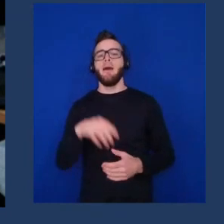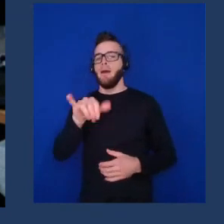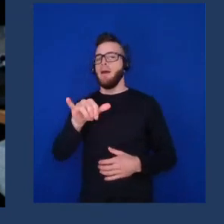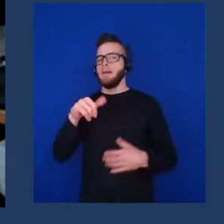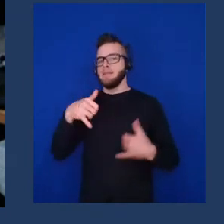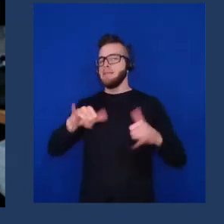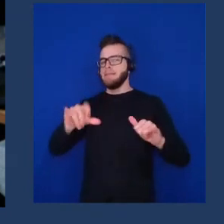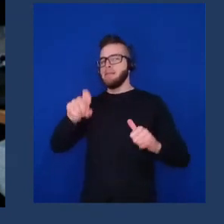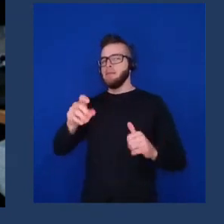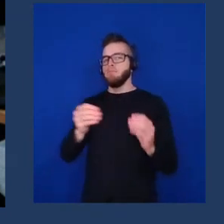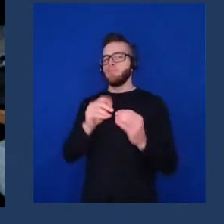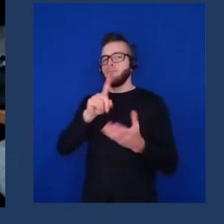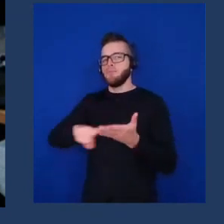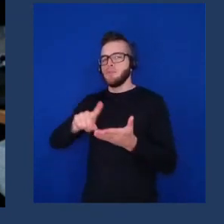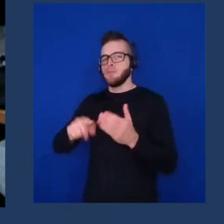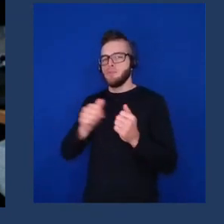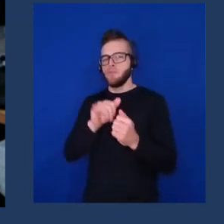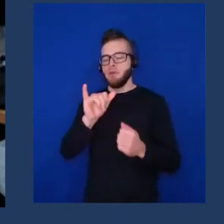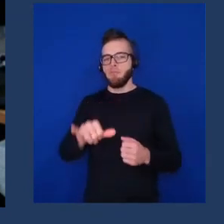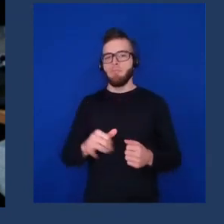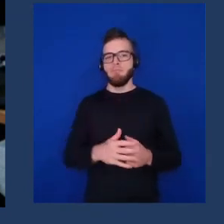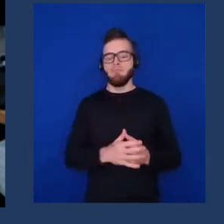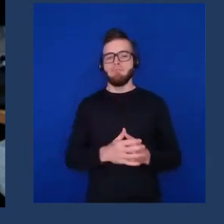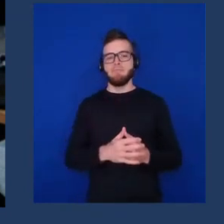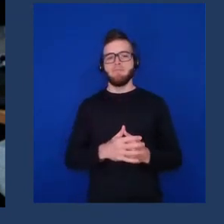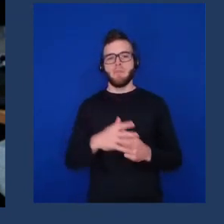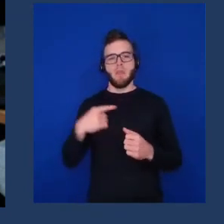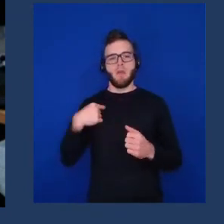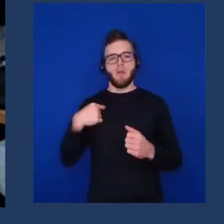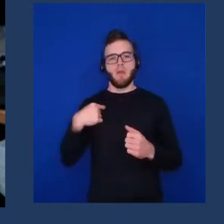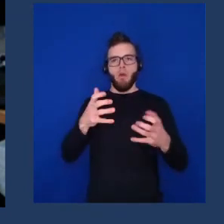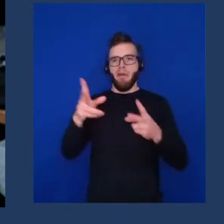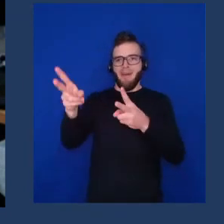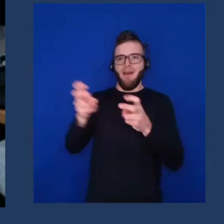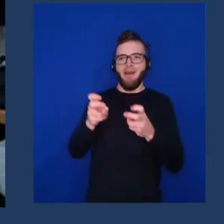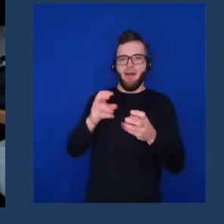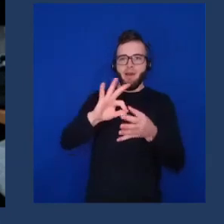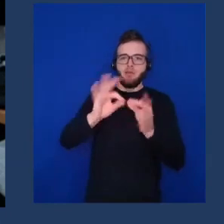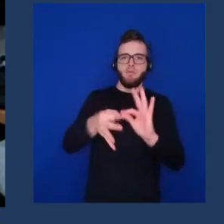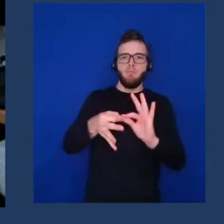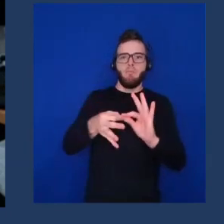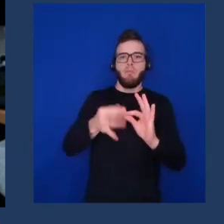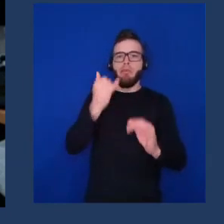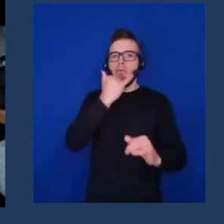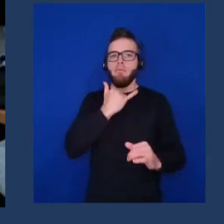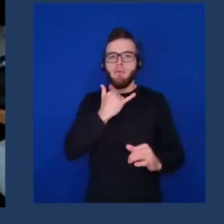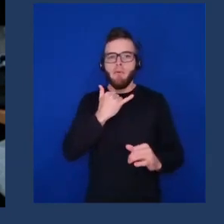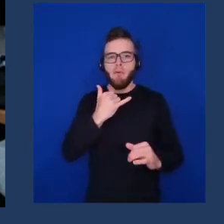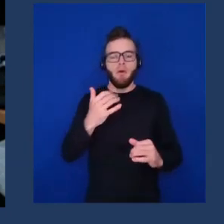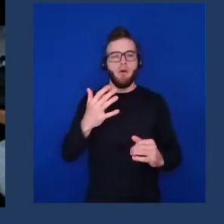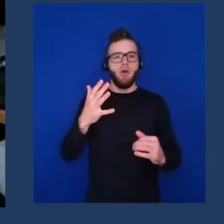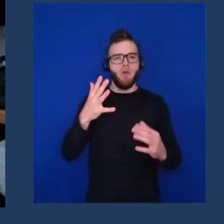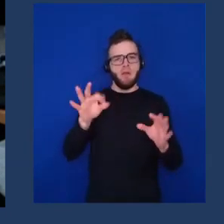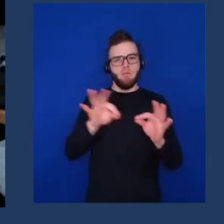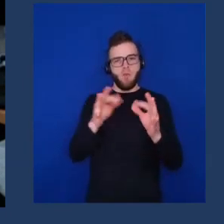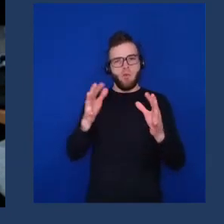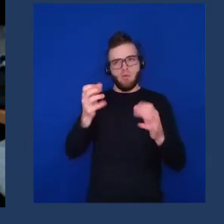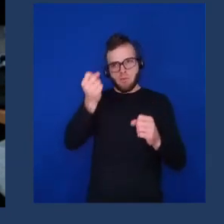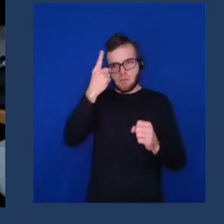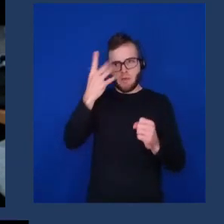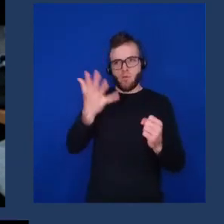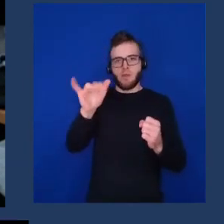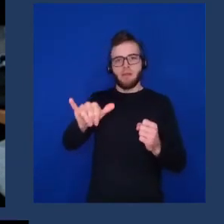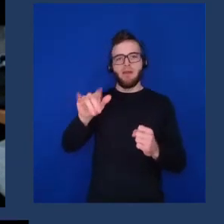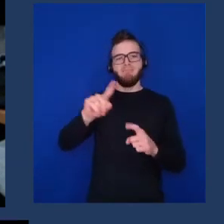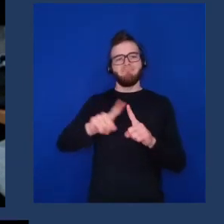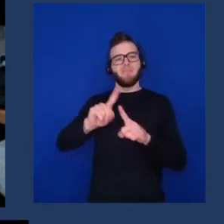about interpretability of machine learning models. We don't want to just take a bunch of images and say, well, it worked, good enough, right? We want to understand what those biases are. So